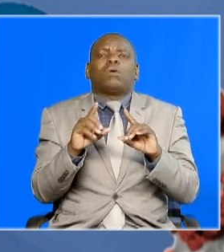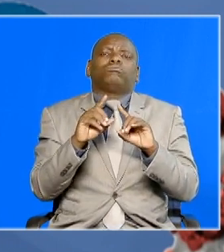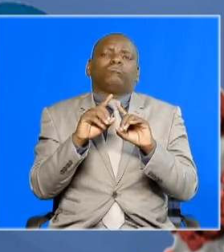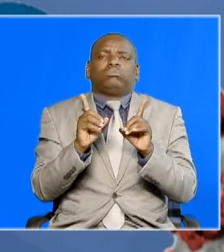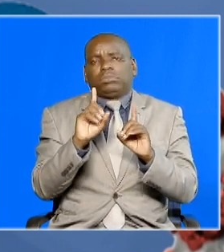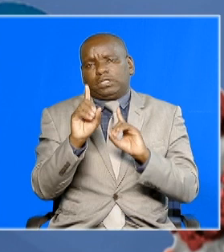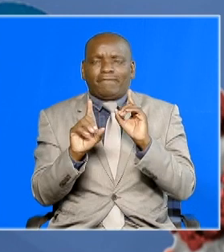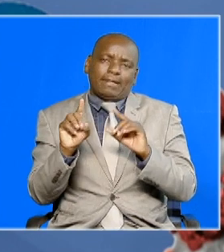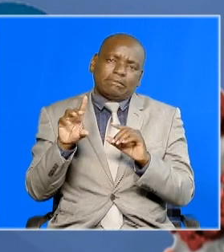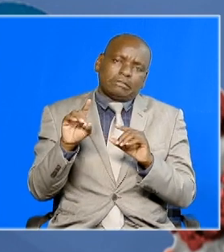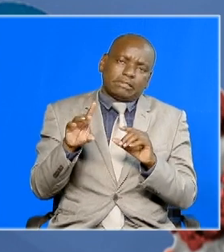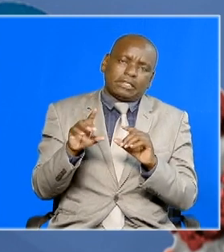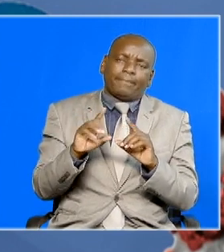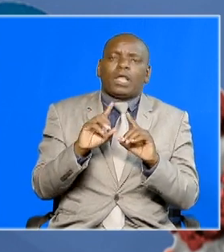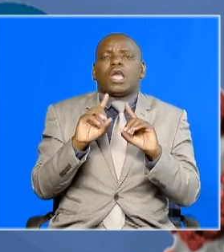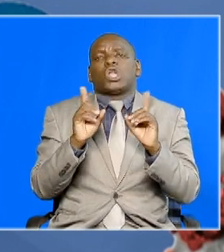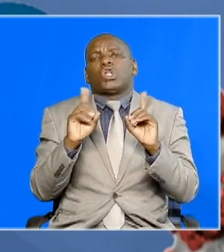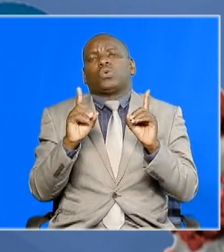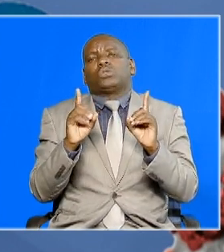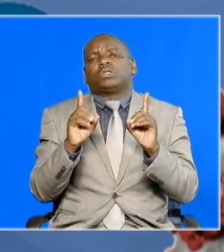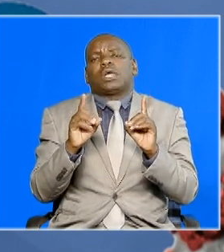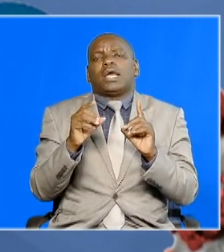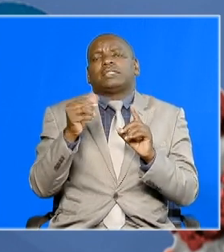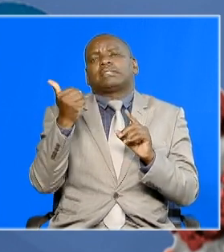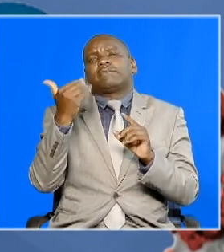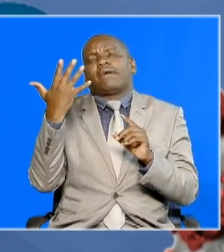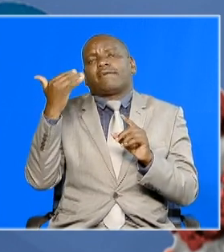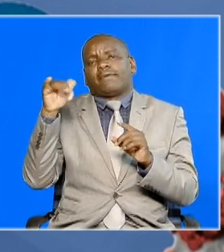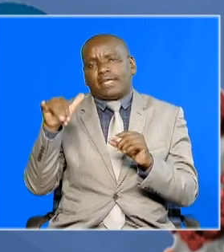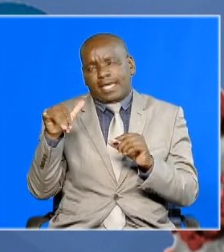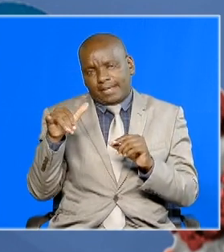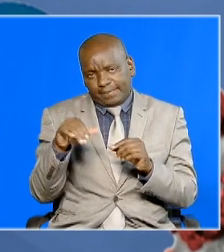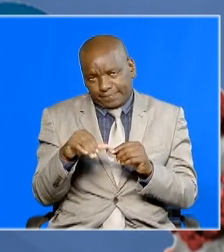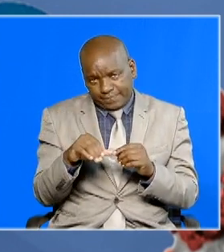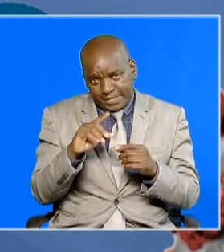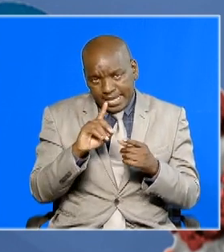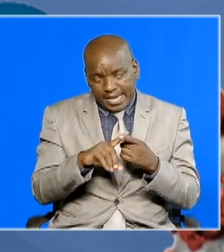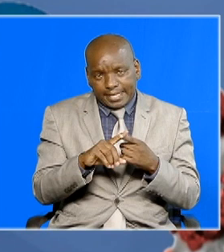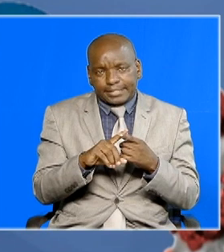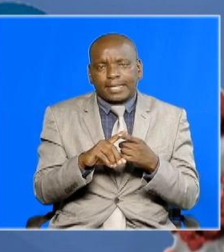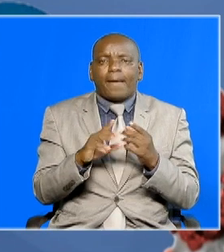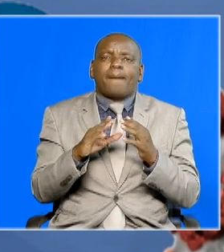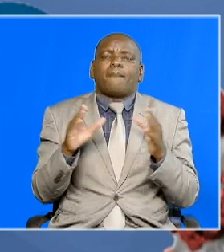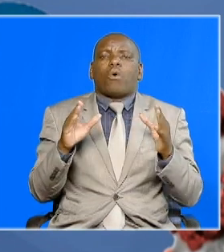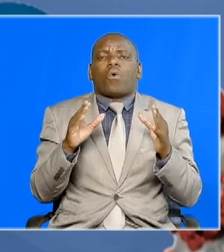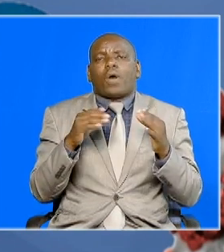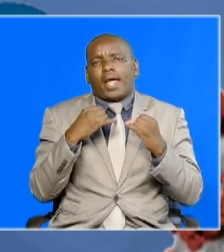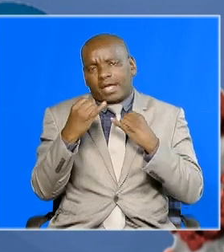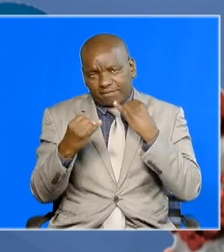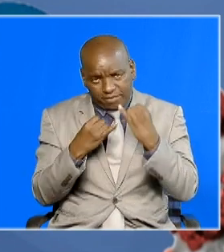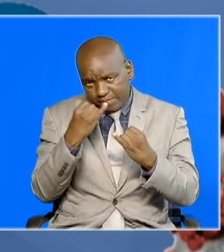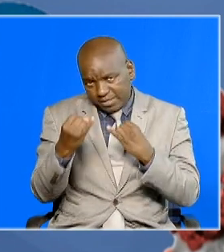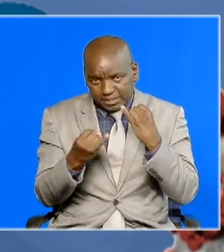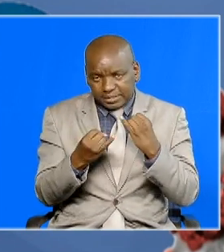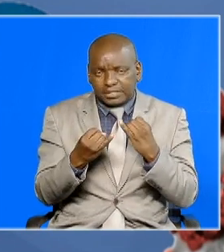other conditions, and if you are not greater than 65 years of age. And of course, more detail in these